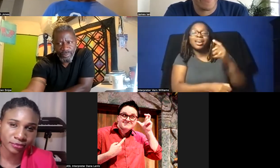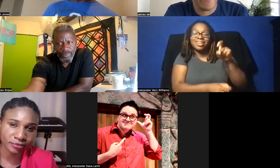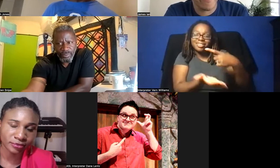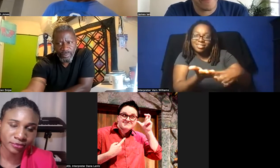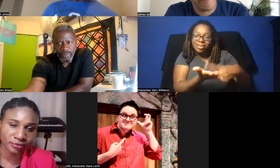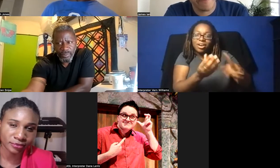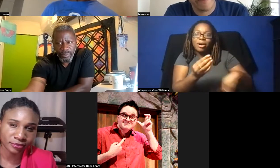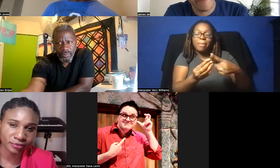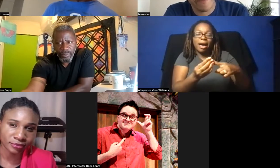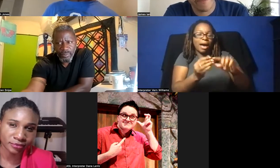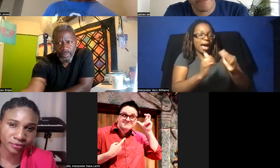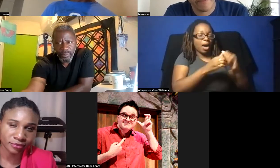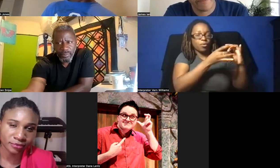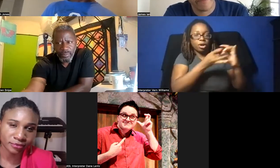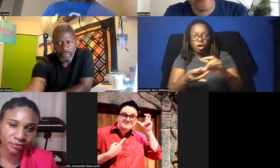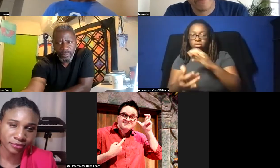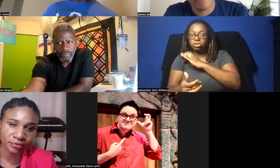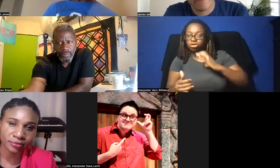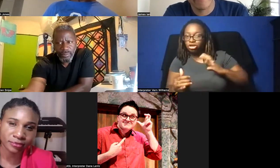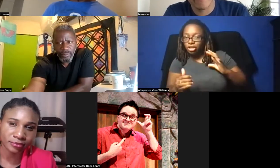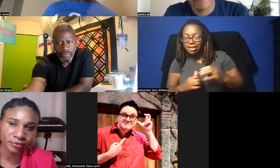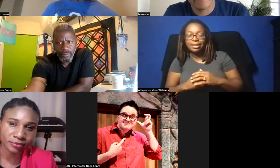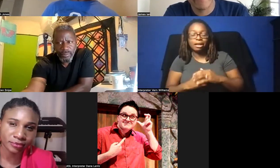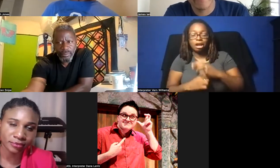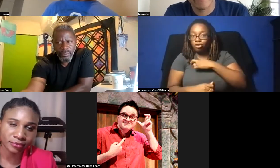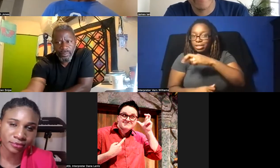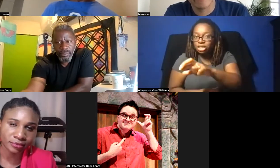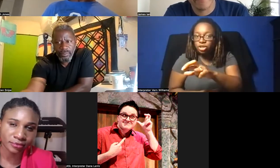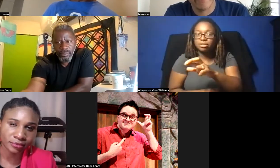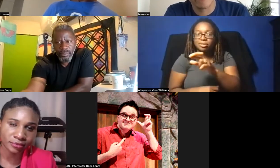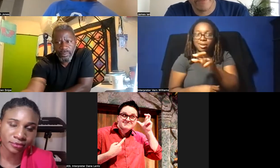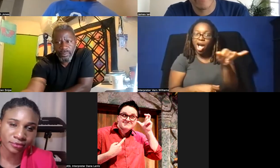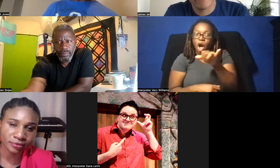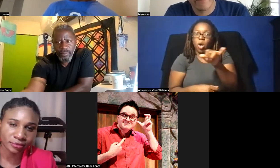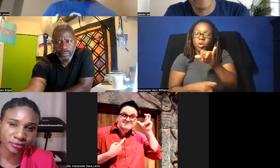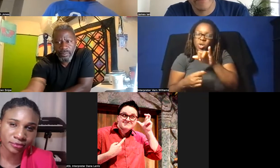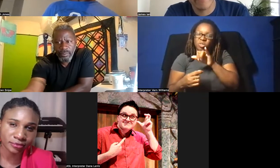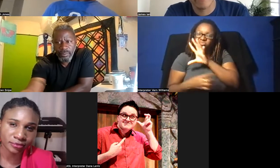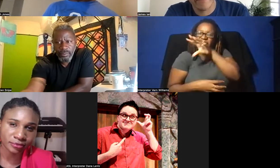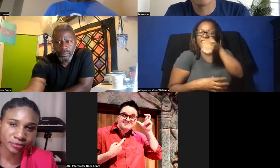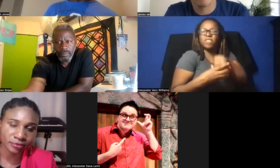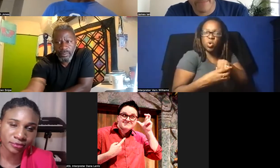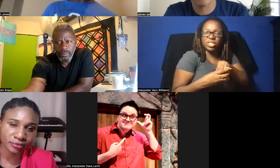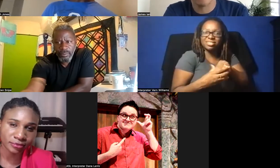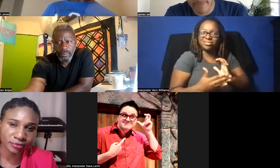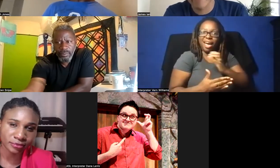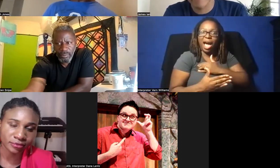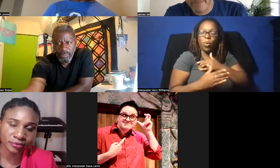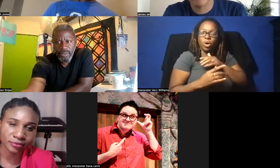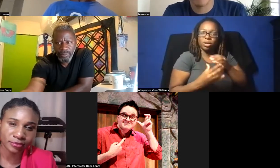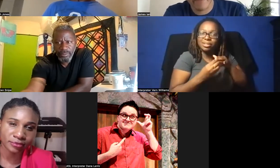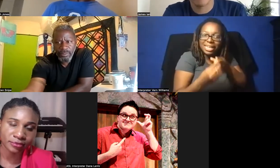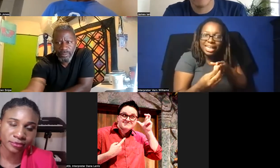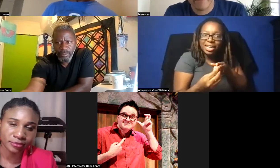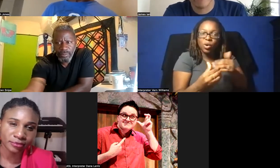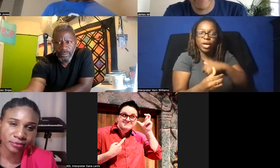to Christianity and religion sees our humanity as a condition to be fixed and or healed, so we can be